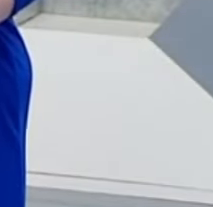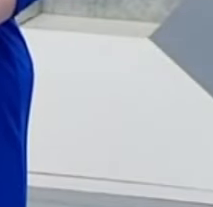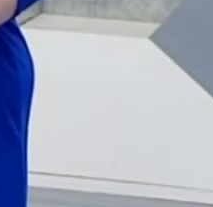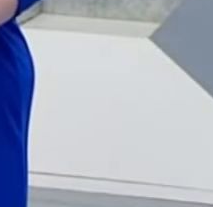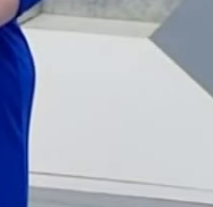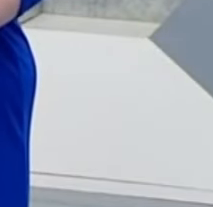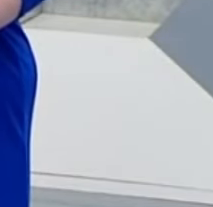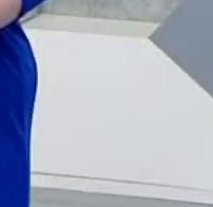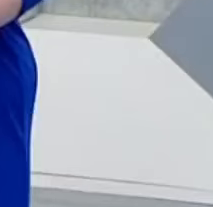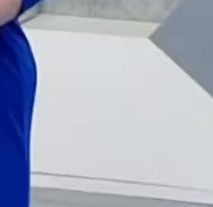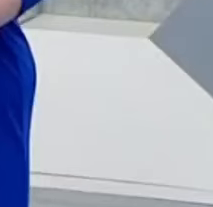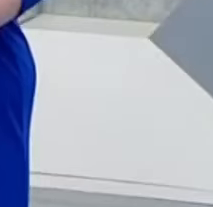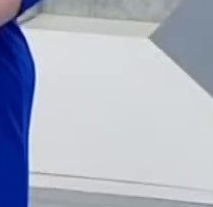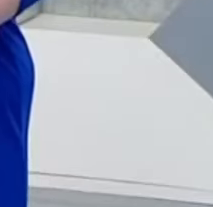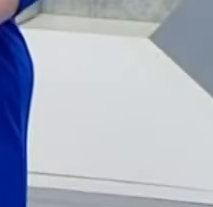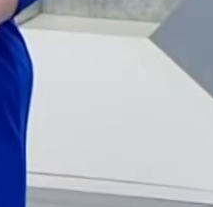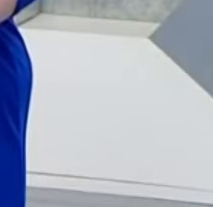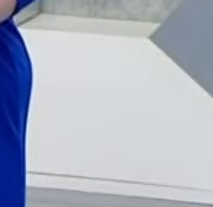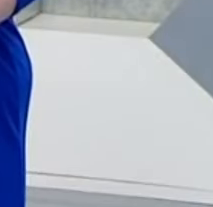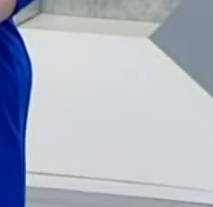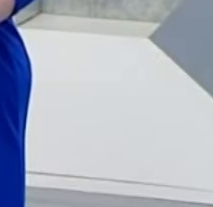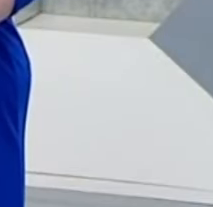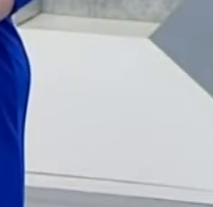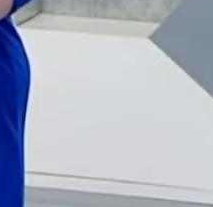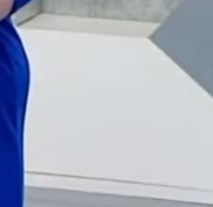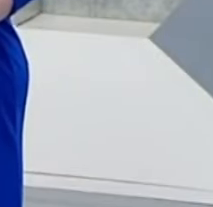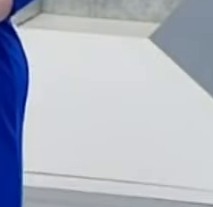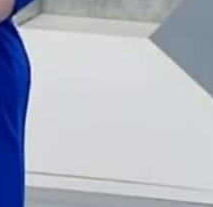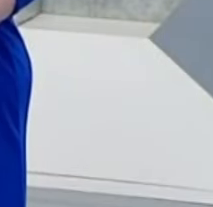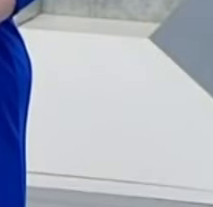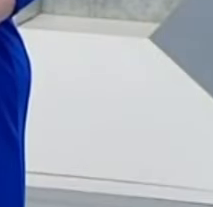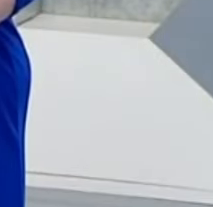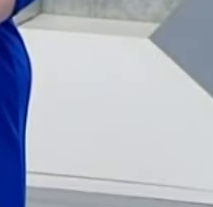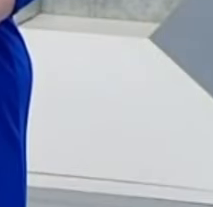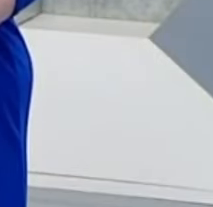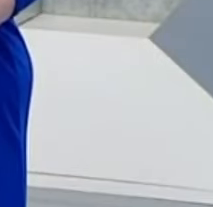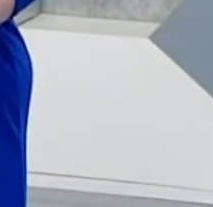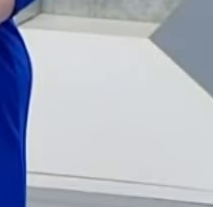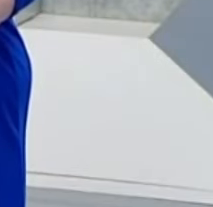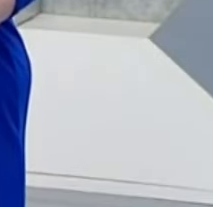newo TV at www.gmanews.tv